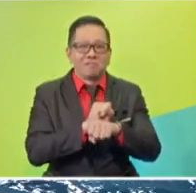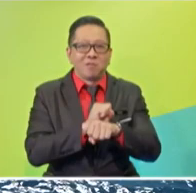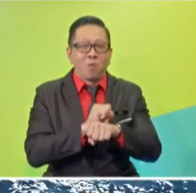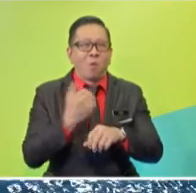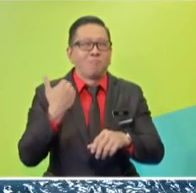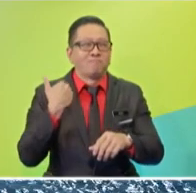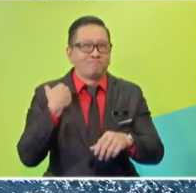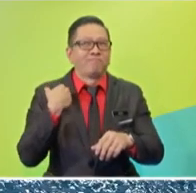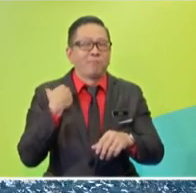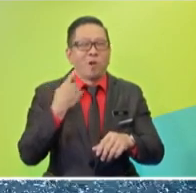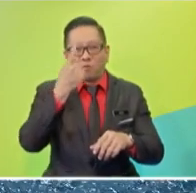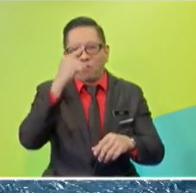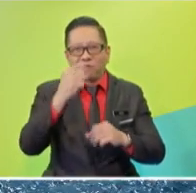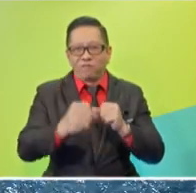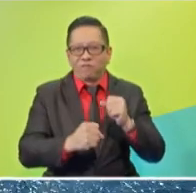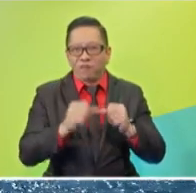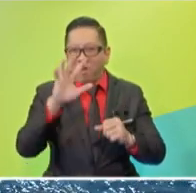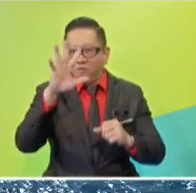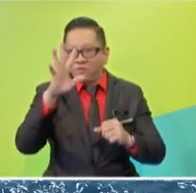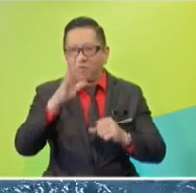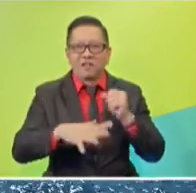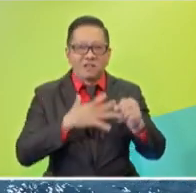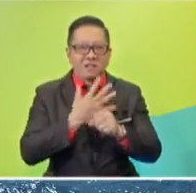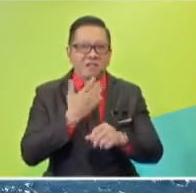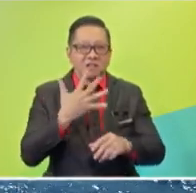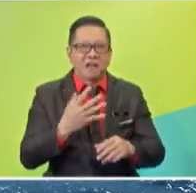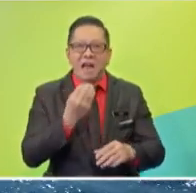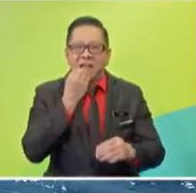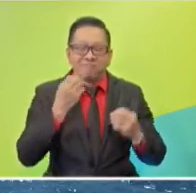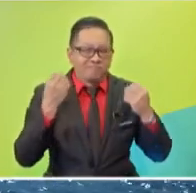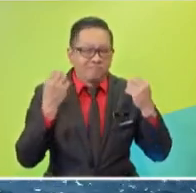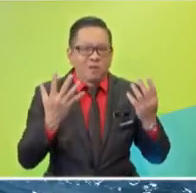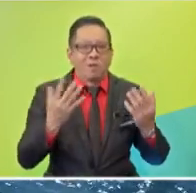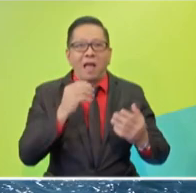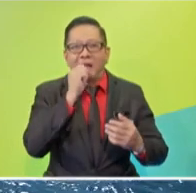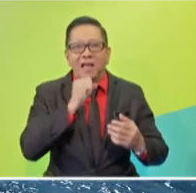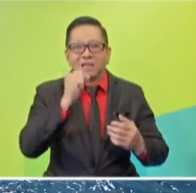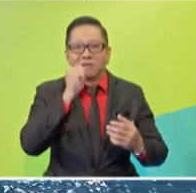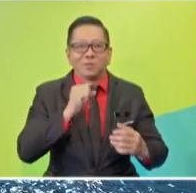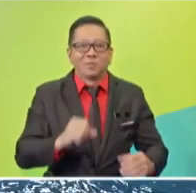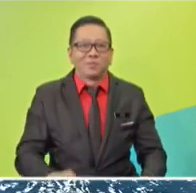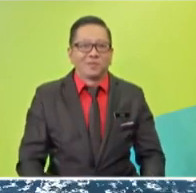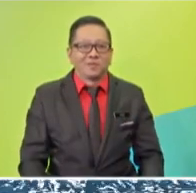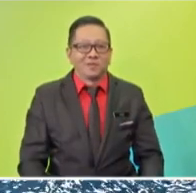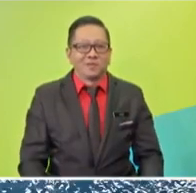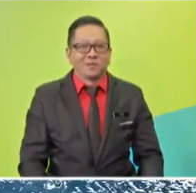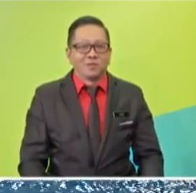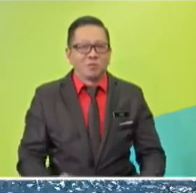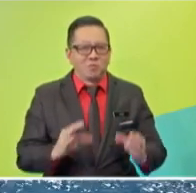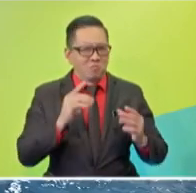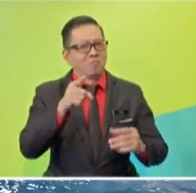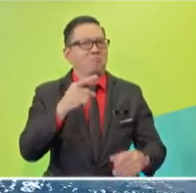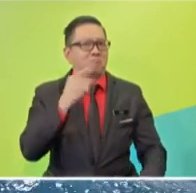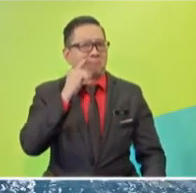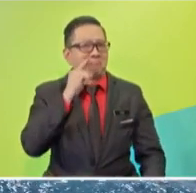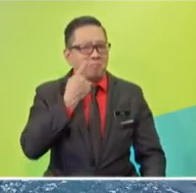had the job for 15 years, so I've eaten a lot of ice cream. Do you ever get bored of ice